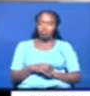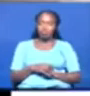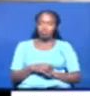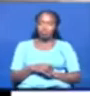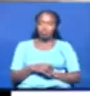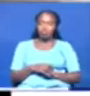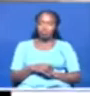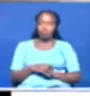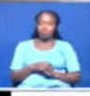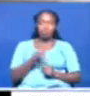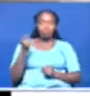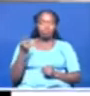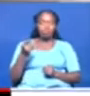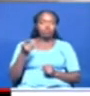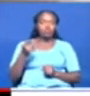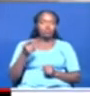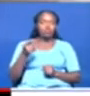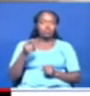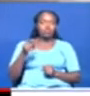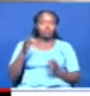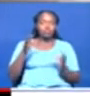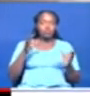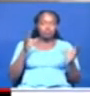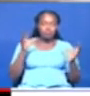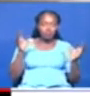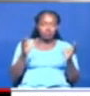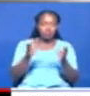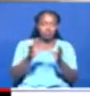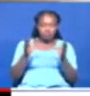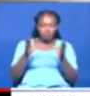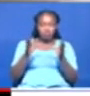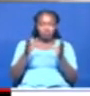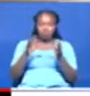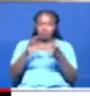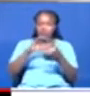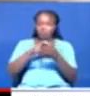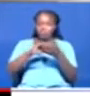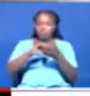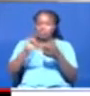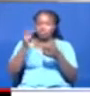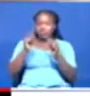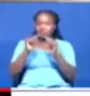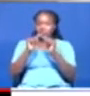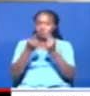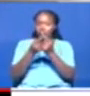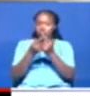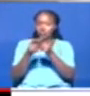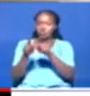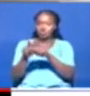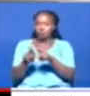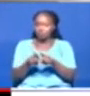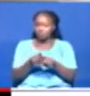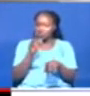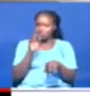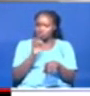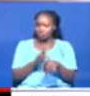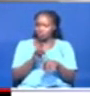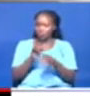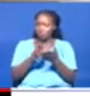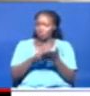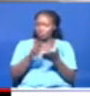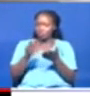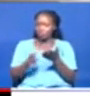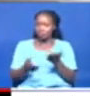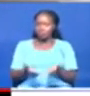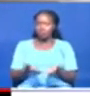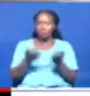The Kenya Handball Federation is mulling over the introduction of second tier as well effect relegation and promotion in the